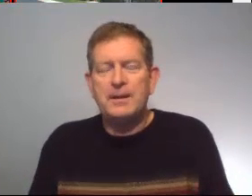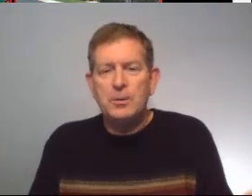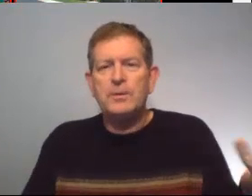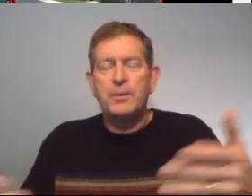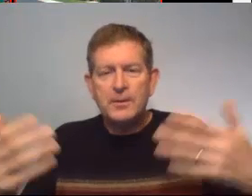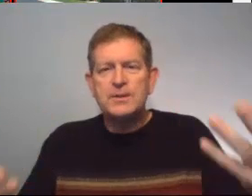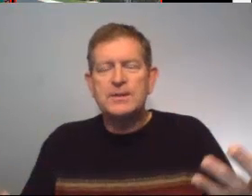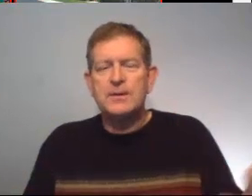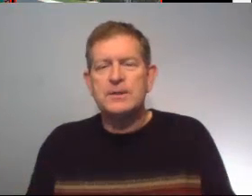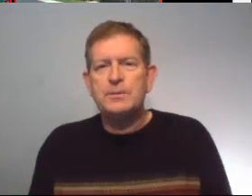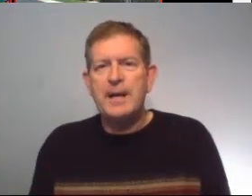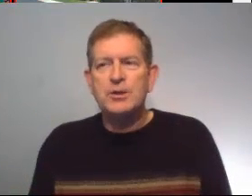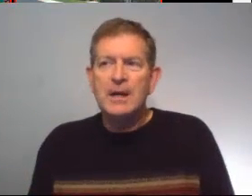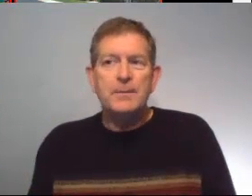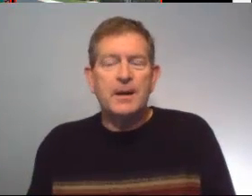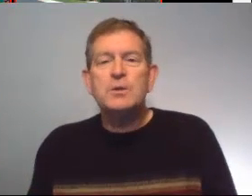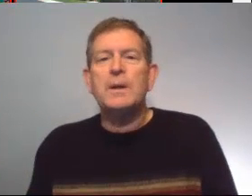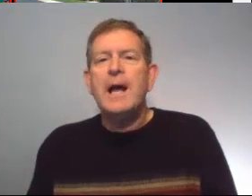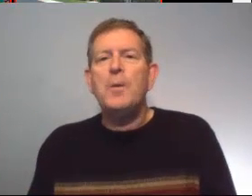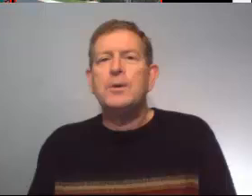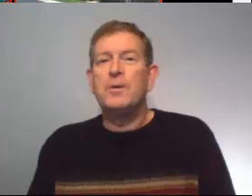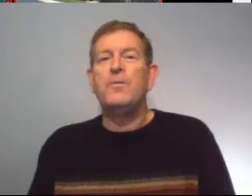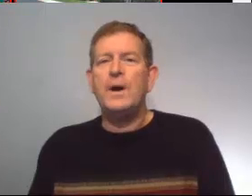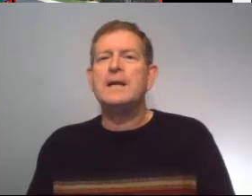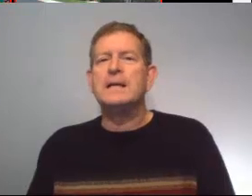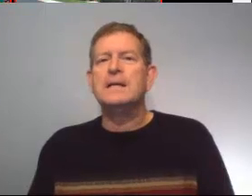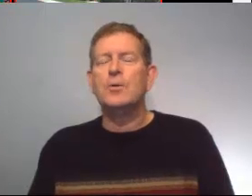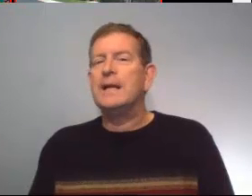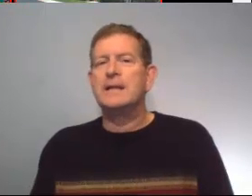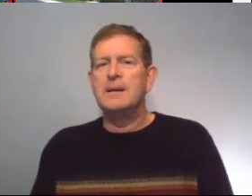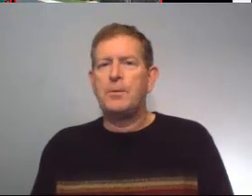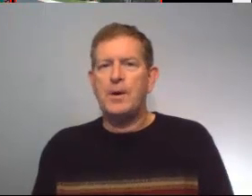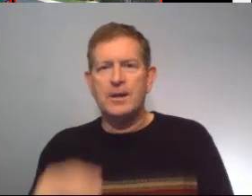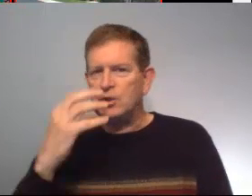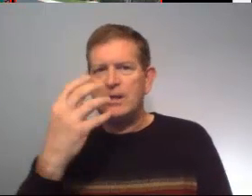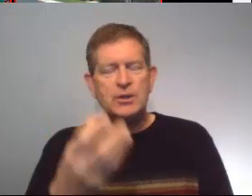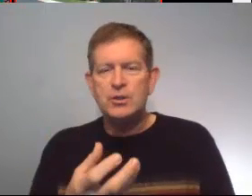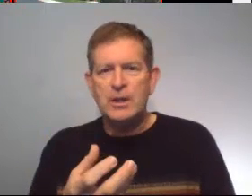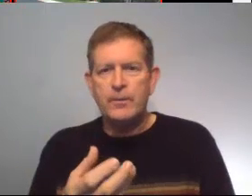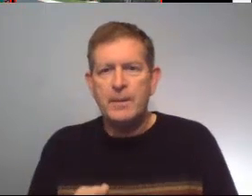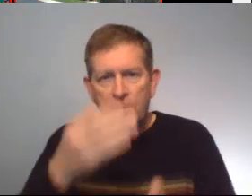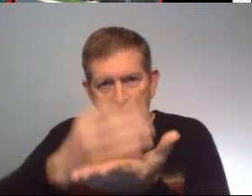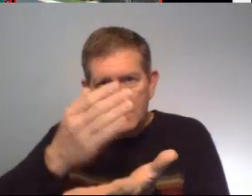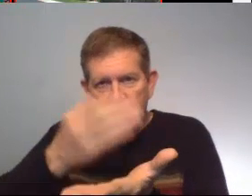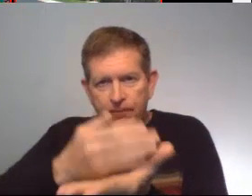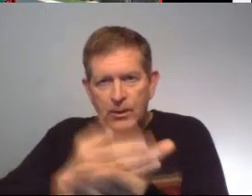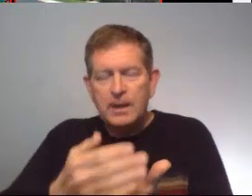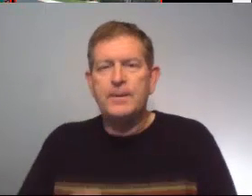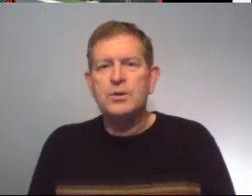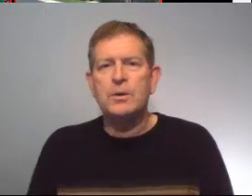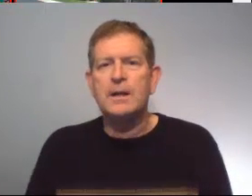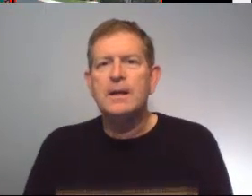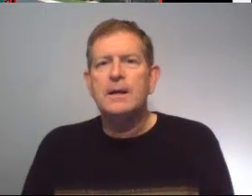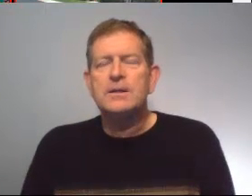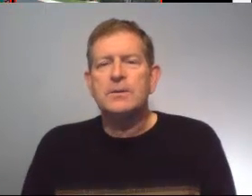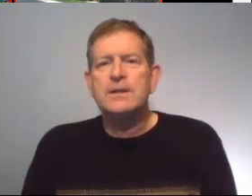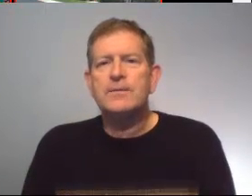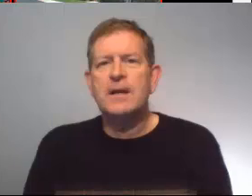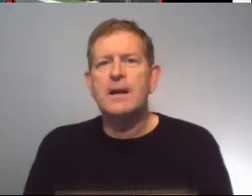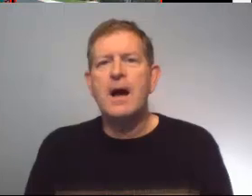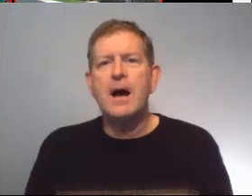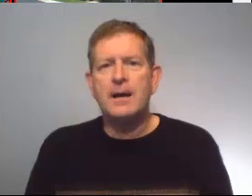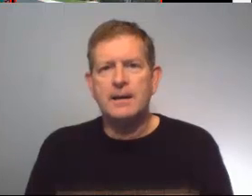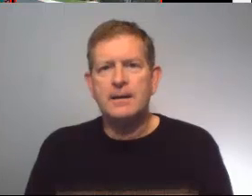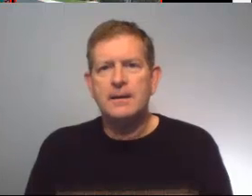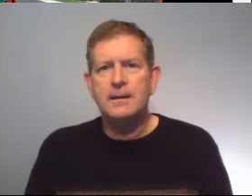which you will pronounce these sounds in Spanish, but it also will help you to avoid creating a diphthong, changing the shape of your mouth, if you clip it short. So instead